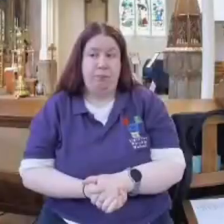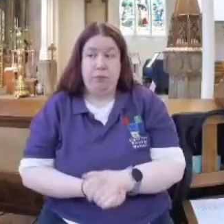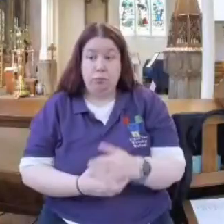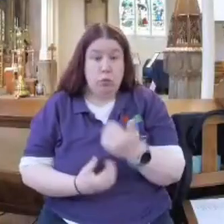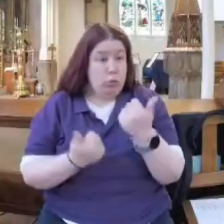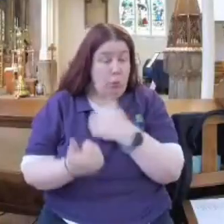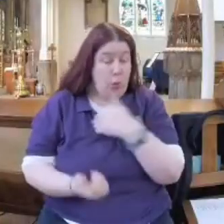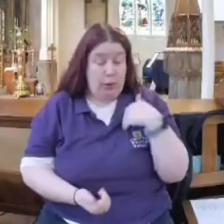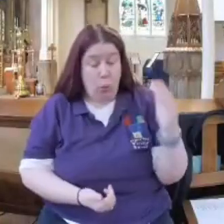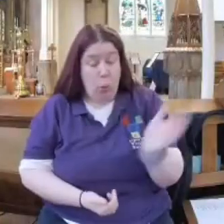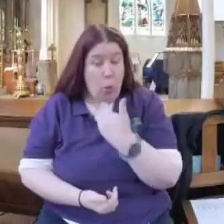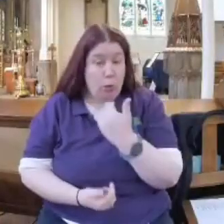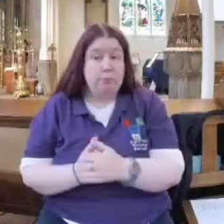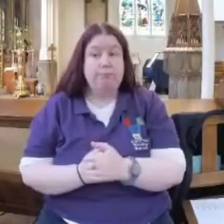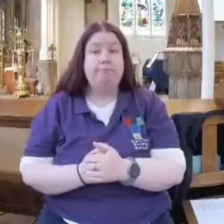Well, good morning to you all.